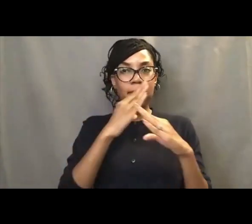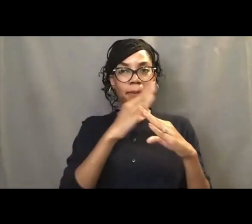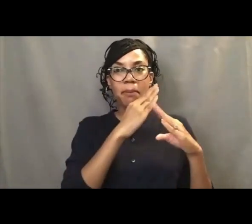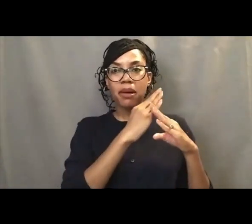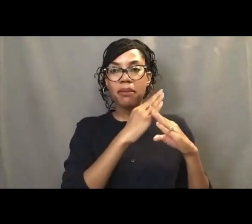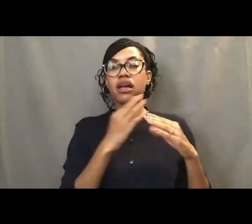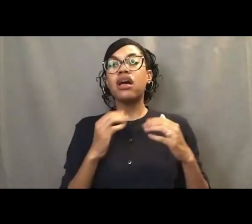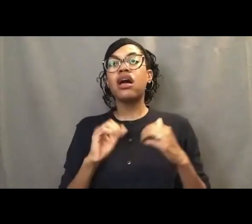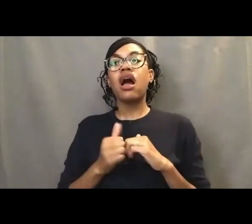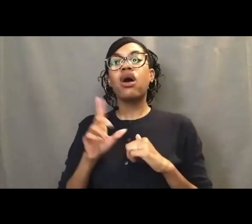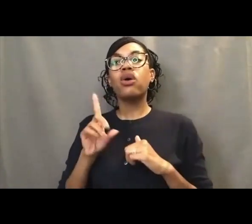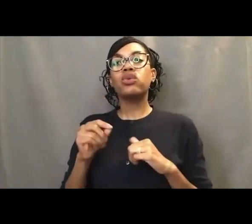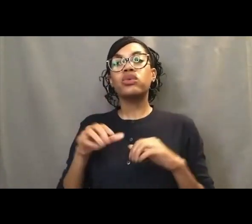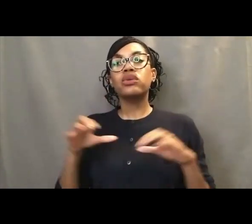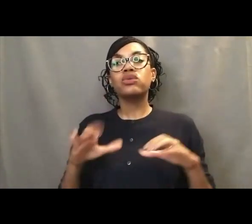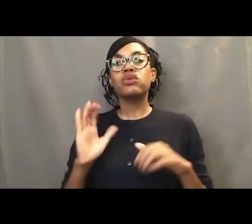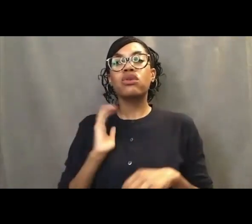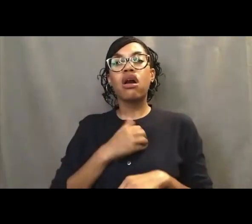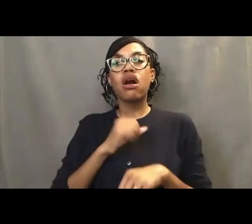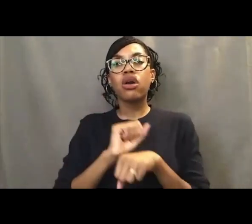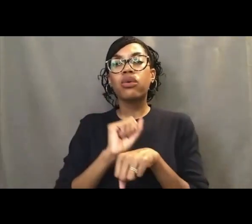MNEA in